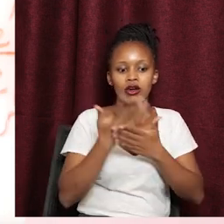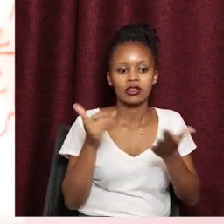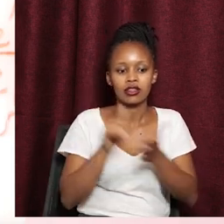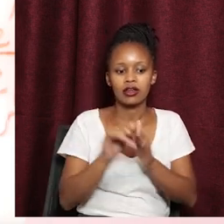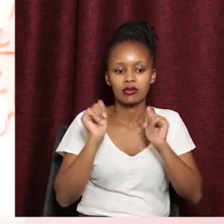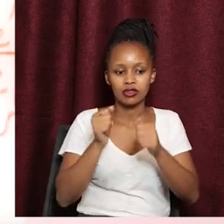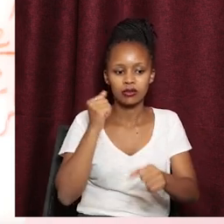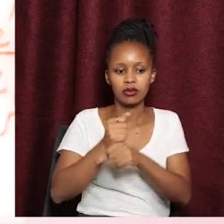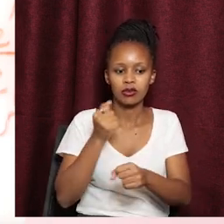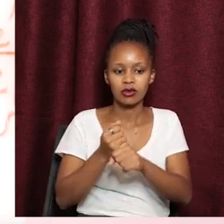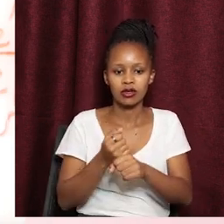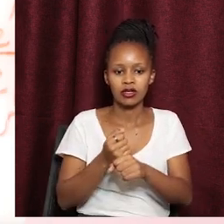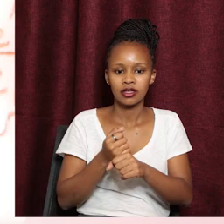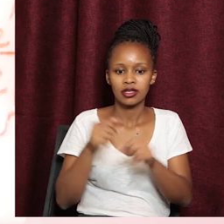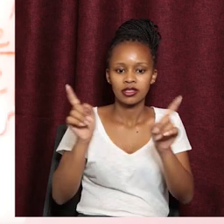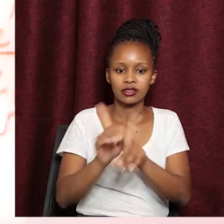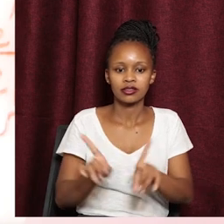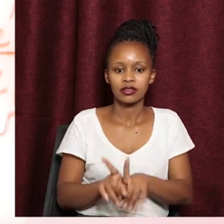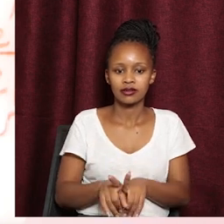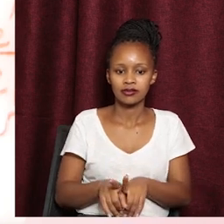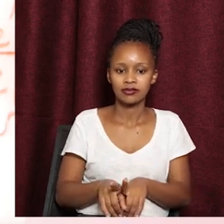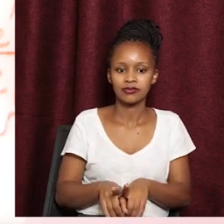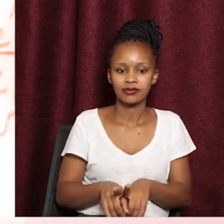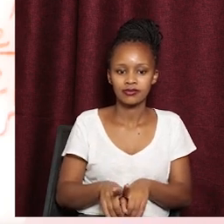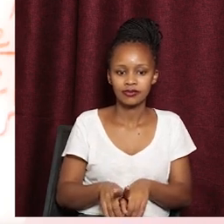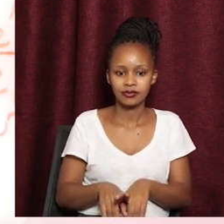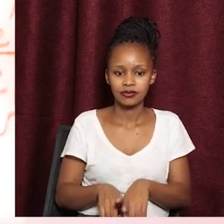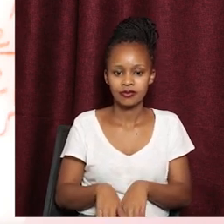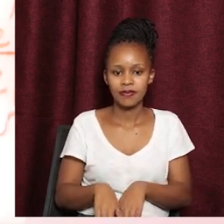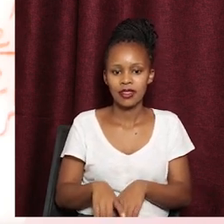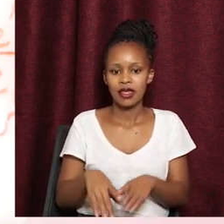can the regard here to adorn them as we bury them.